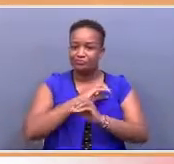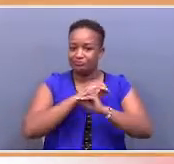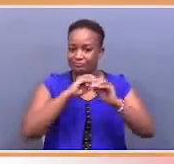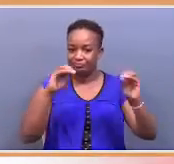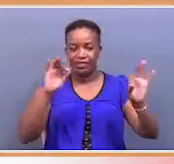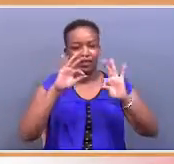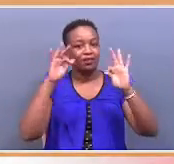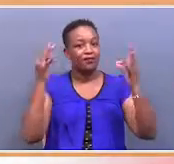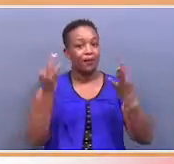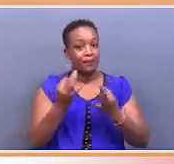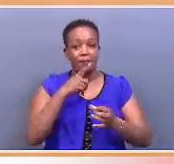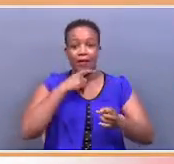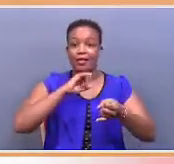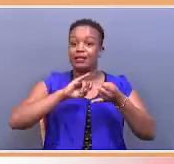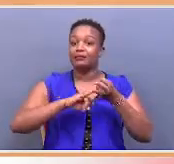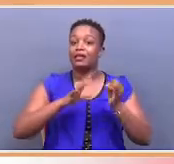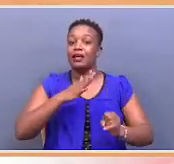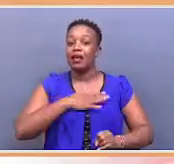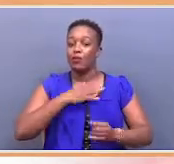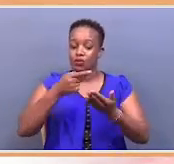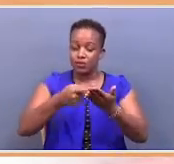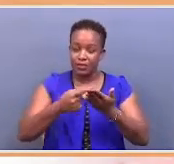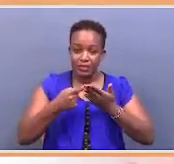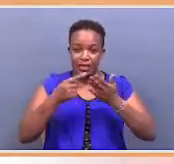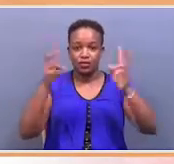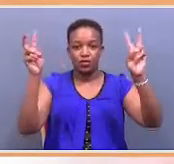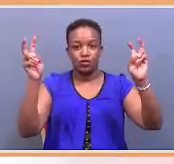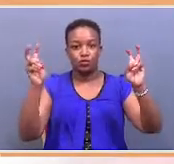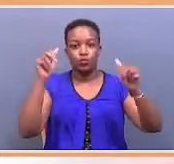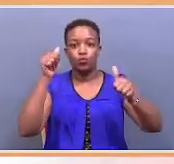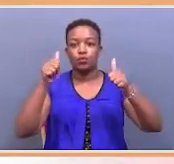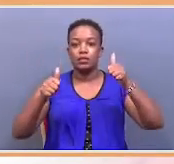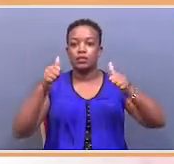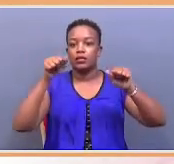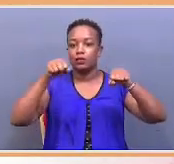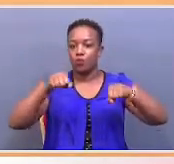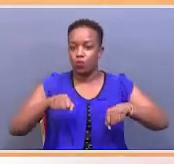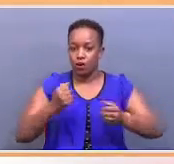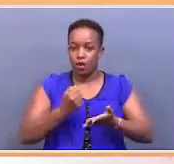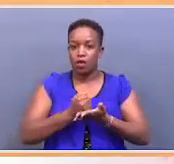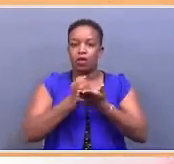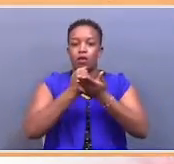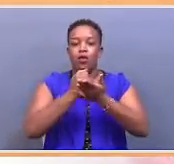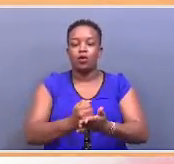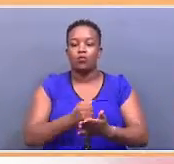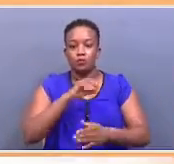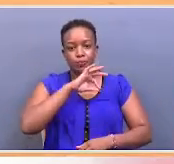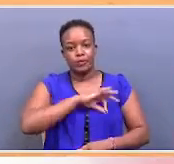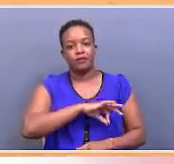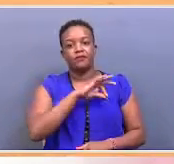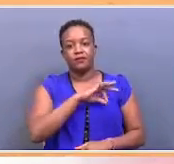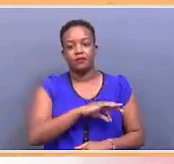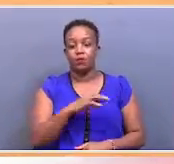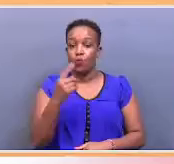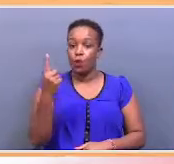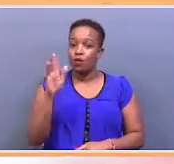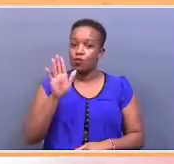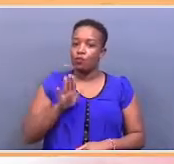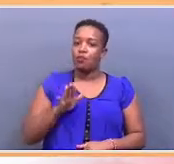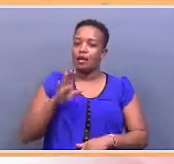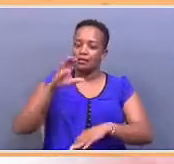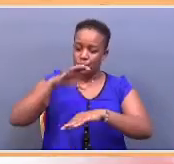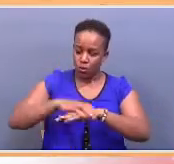kifamilia kujadili mambo ambayo tutaweza kuwa pengine itaweza kusaidia kujijenga. Mama mmoja alishikwa